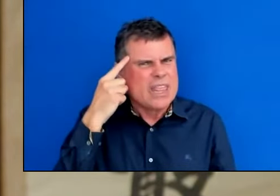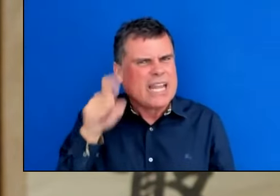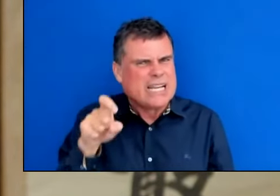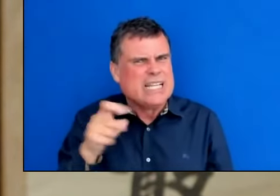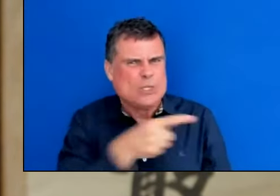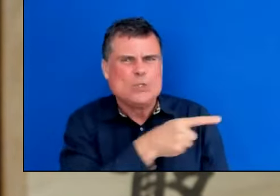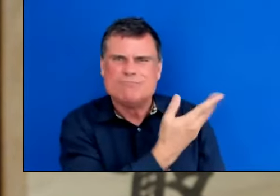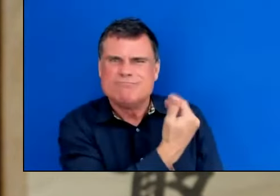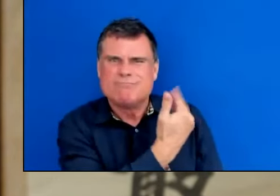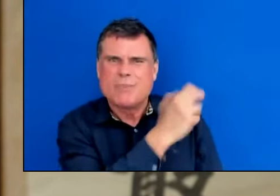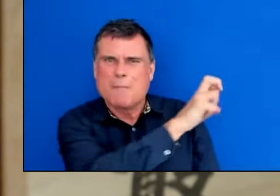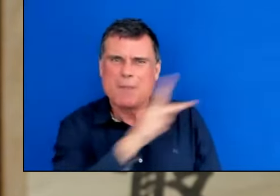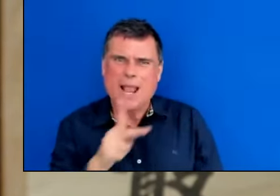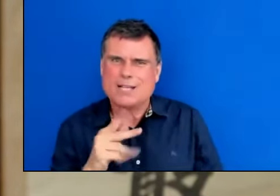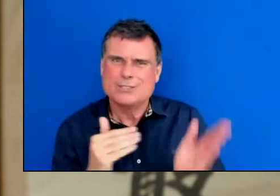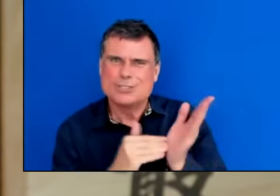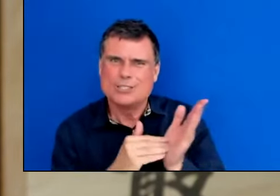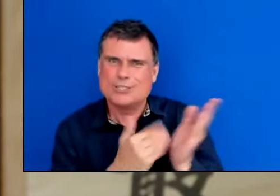back, Aki.